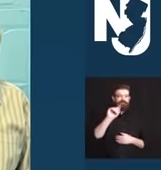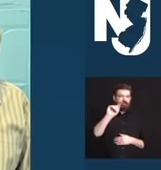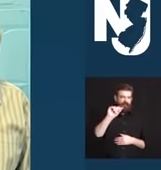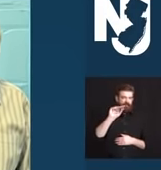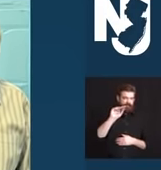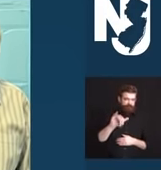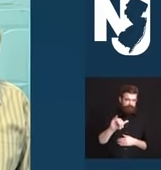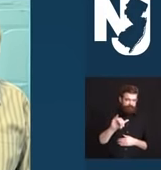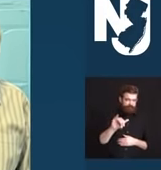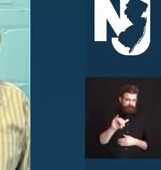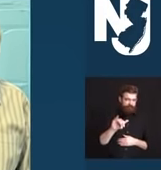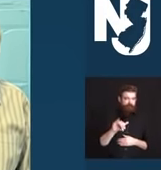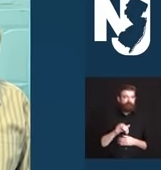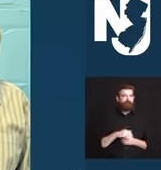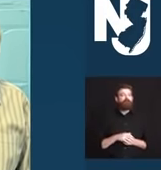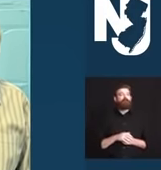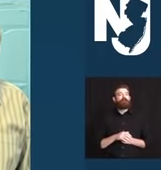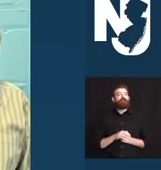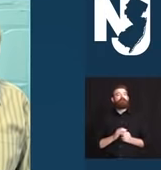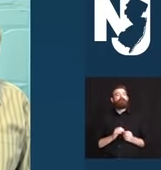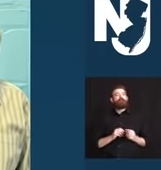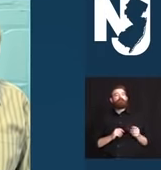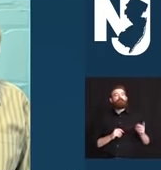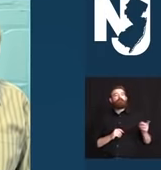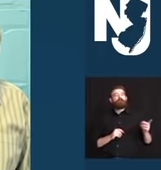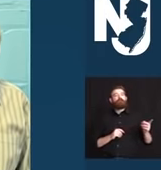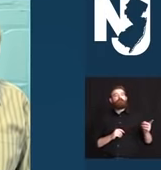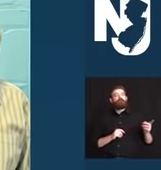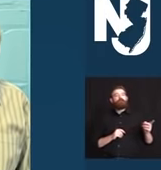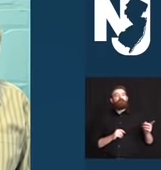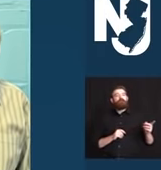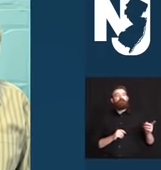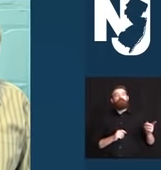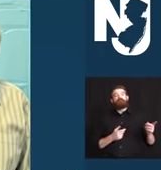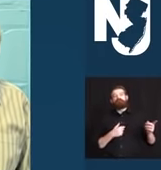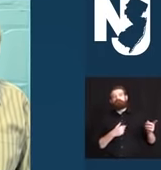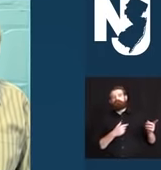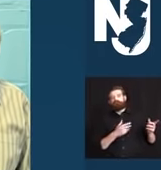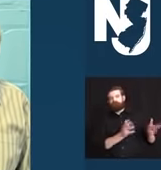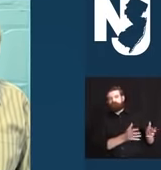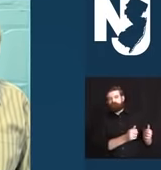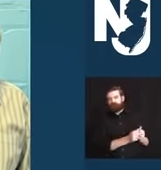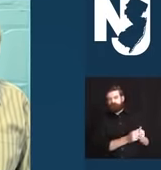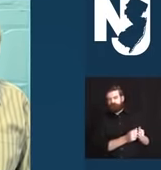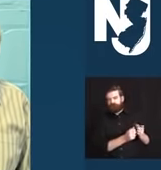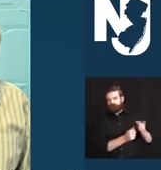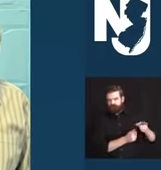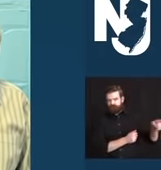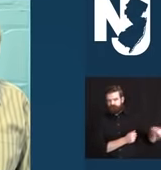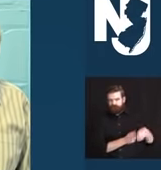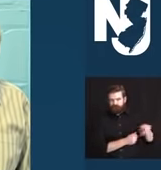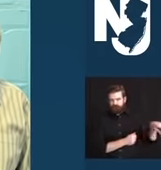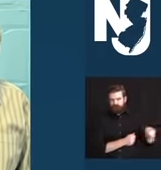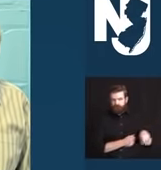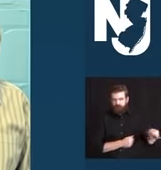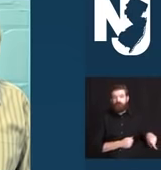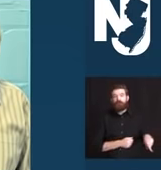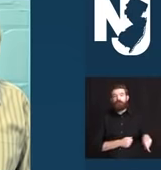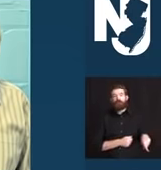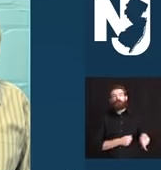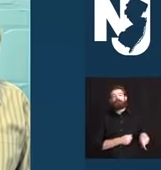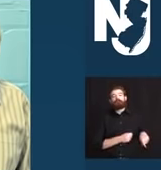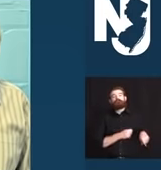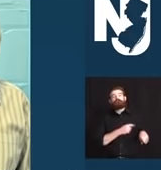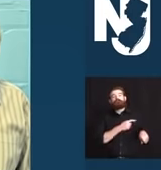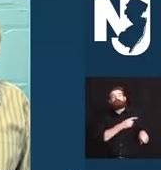months ago, and it was an honor for me to speak with all 3. He also leaves his son-in-law, who was Nicole's husband, Joseph, and he also